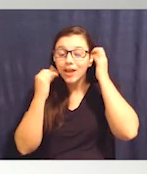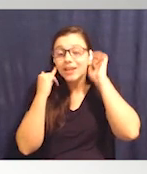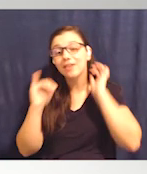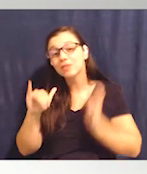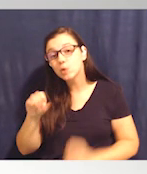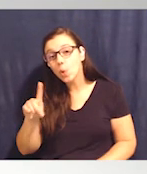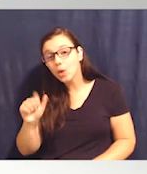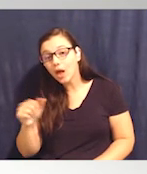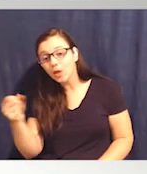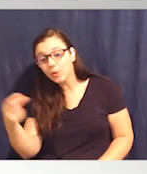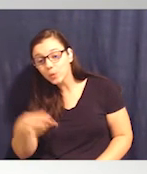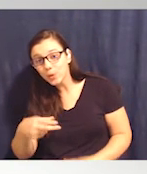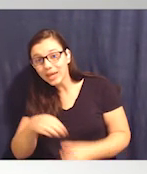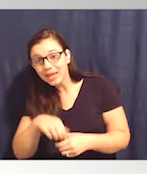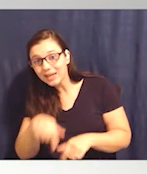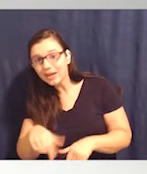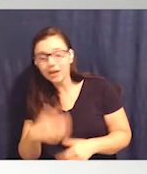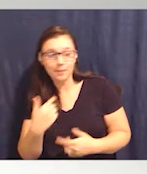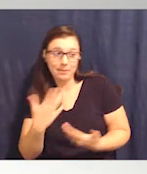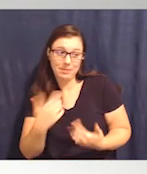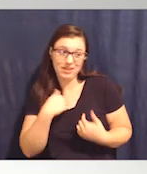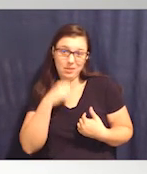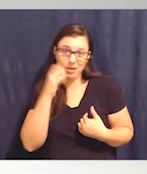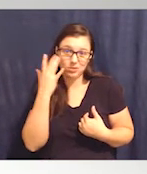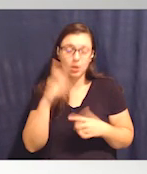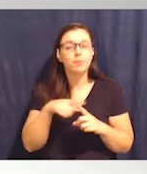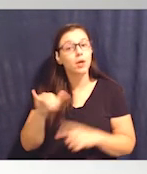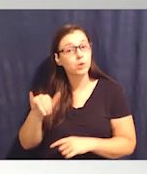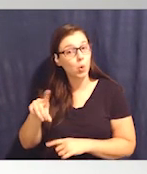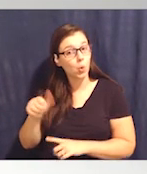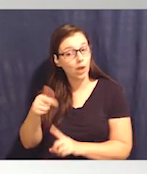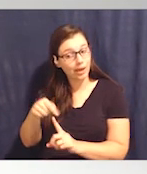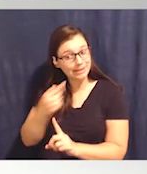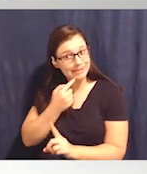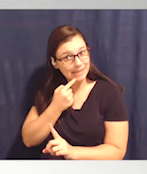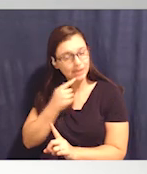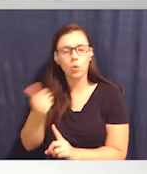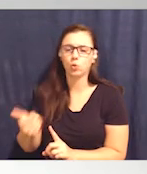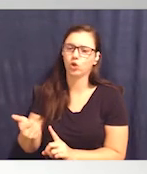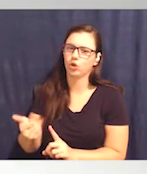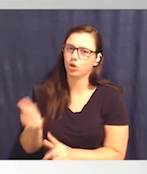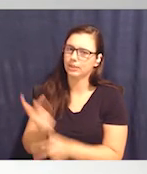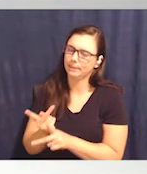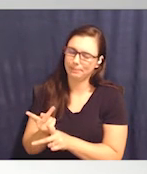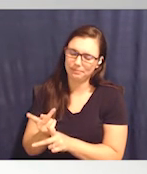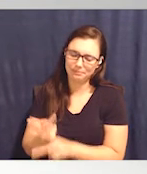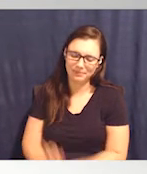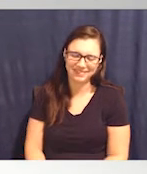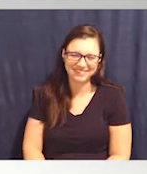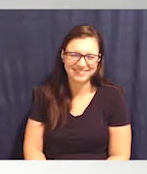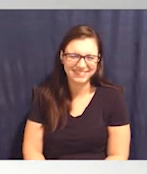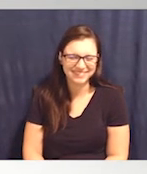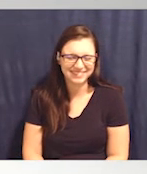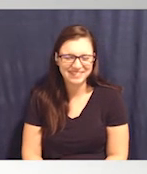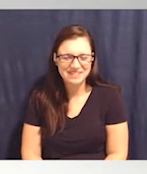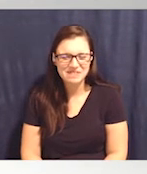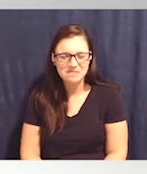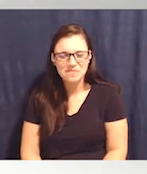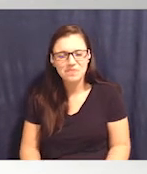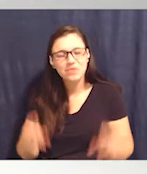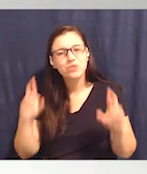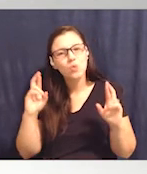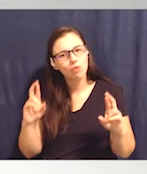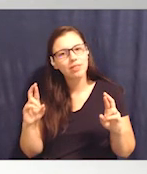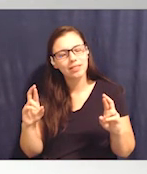smartest thing, but it's Yoda. Yoda says it, it's good. So hopefully, as an adult,